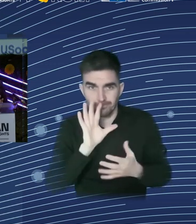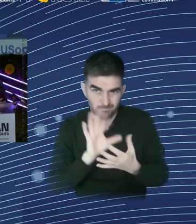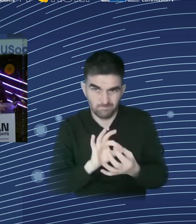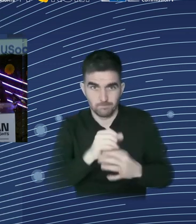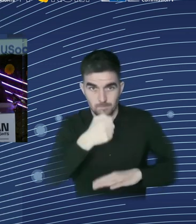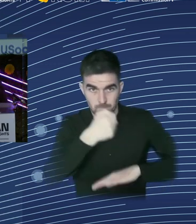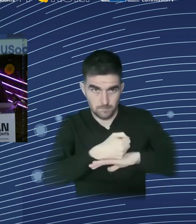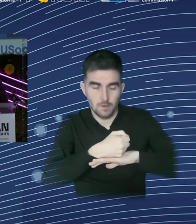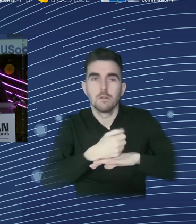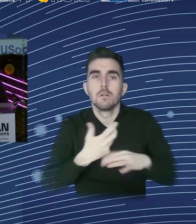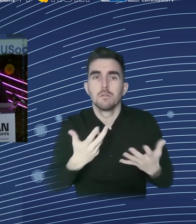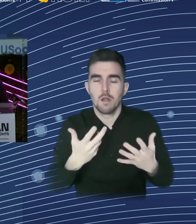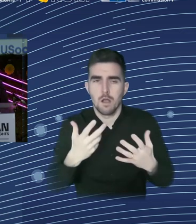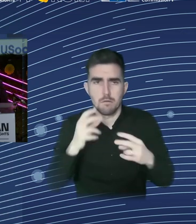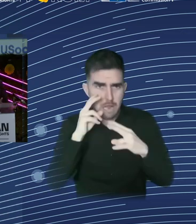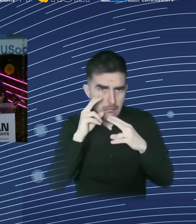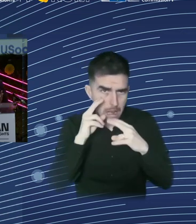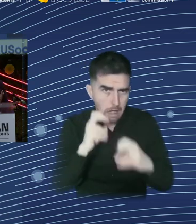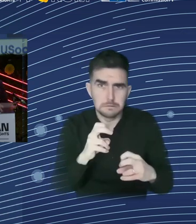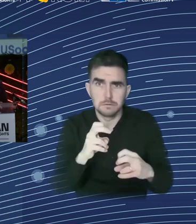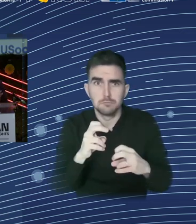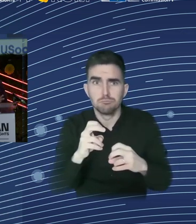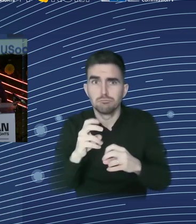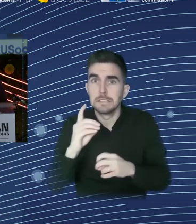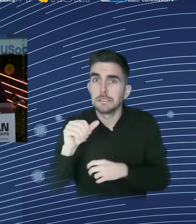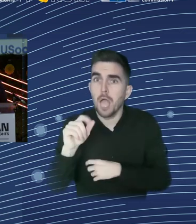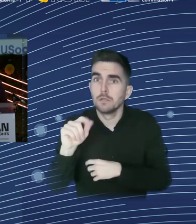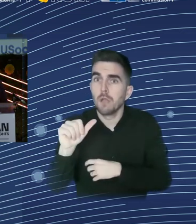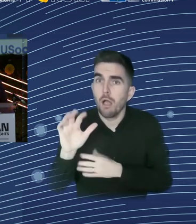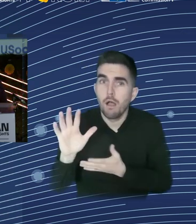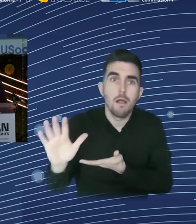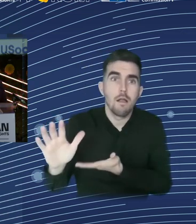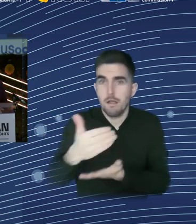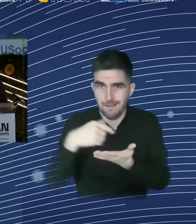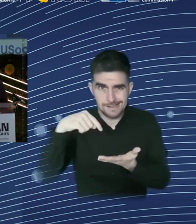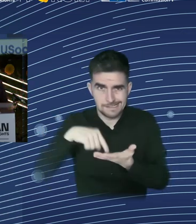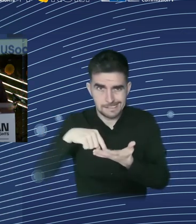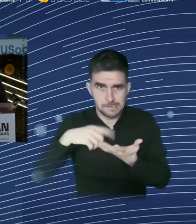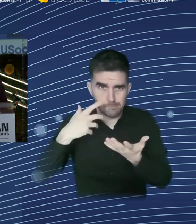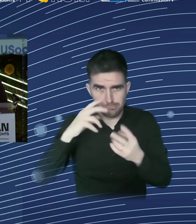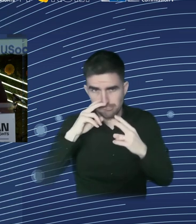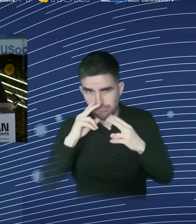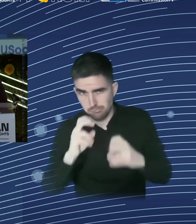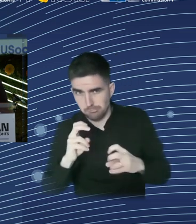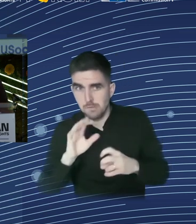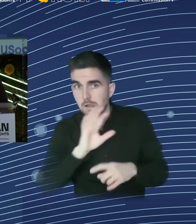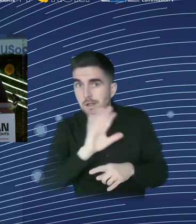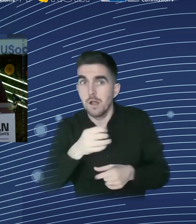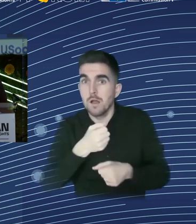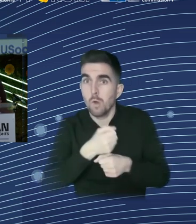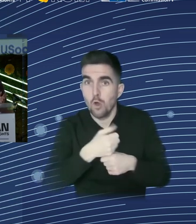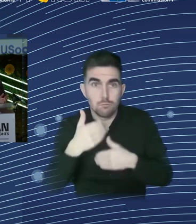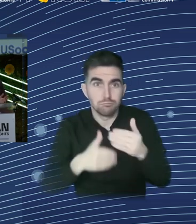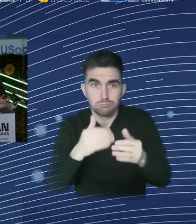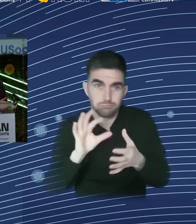cyclically relevant, we combined three different available approaches. Specifically, we collected data by